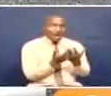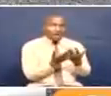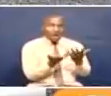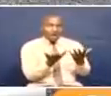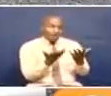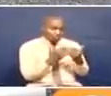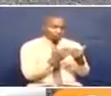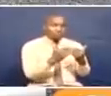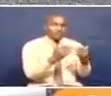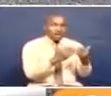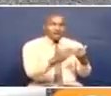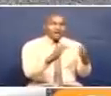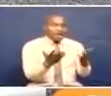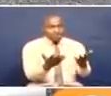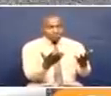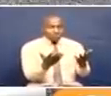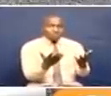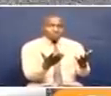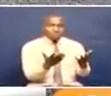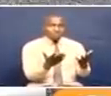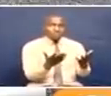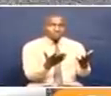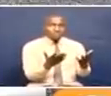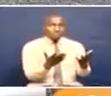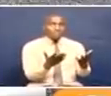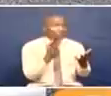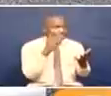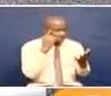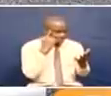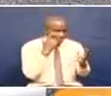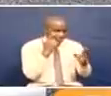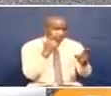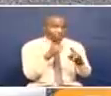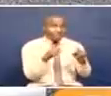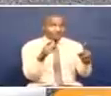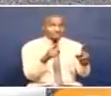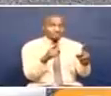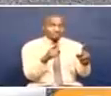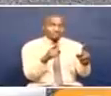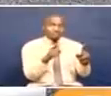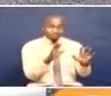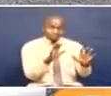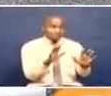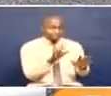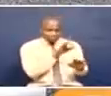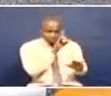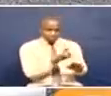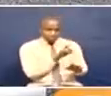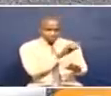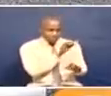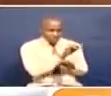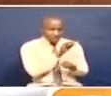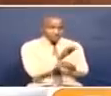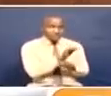do we move ahead as a country? Well, at some point we'll think about it. Sure. But our question now... The question you should be asking, you're asking